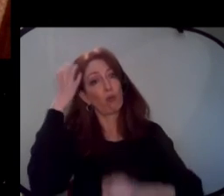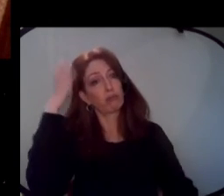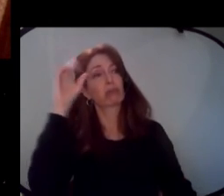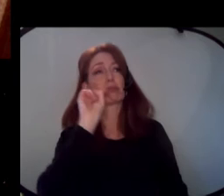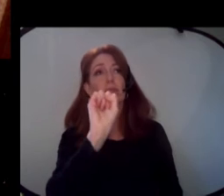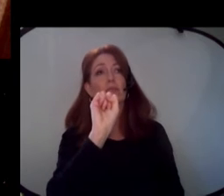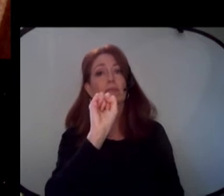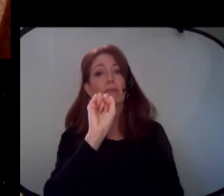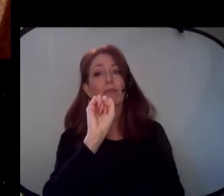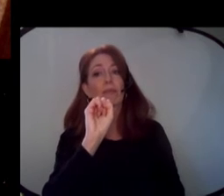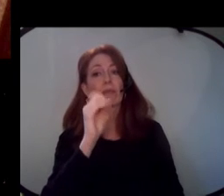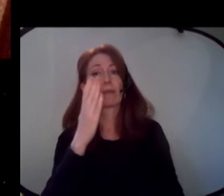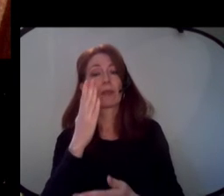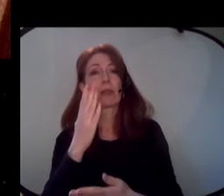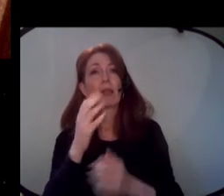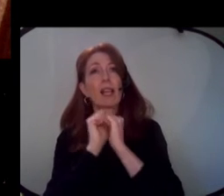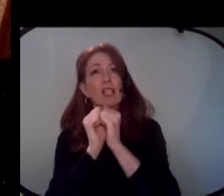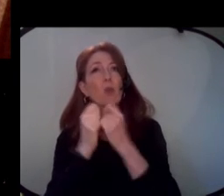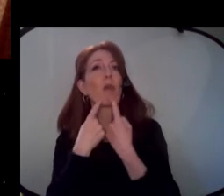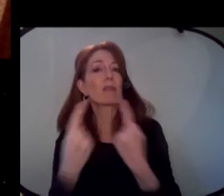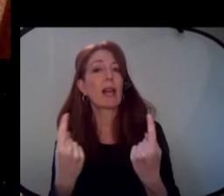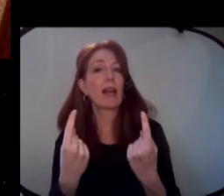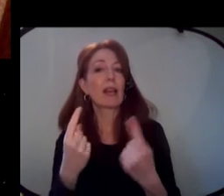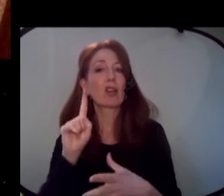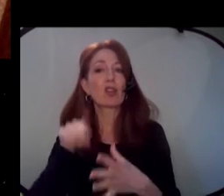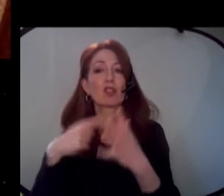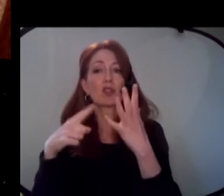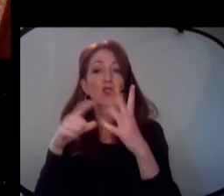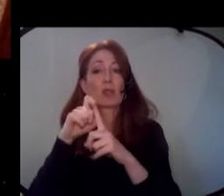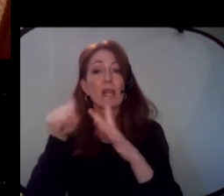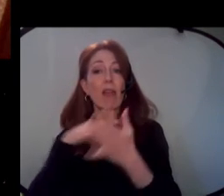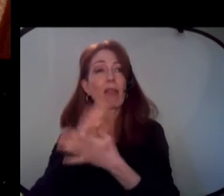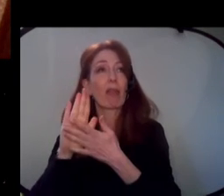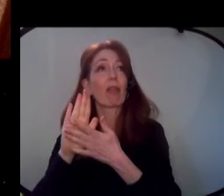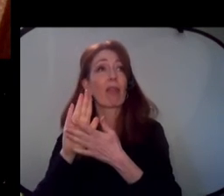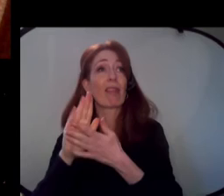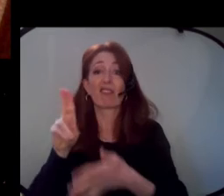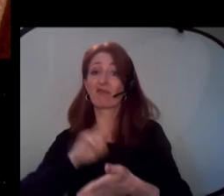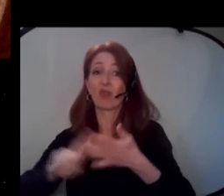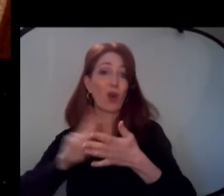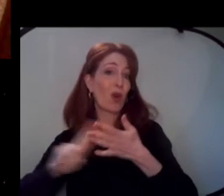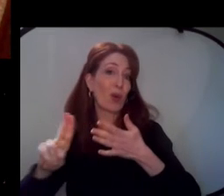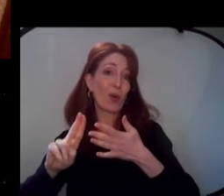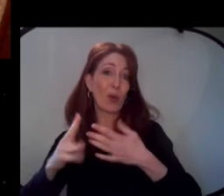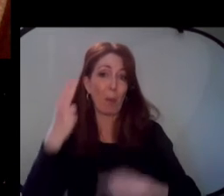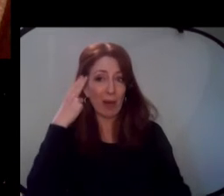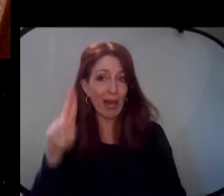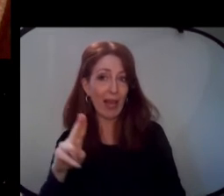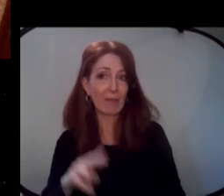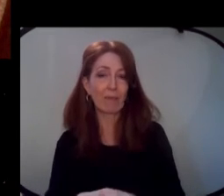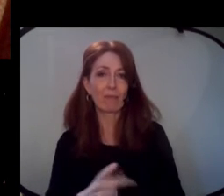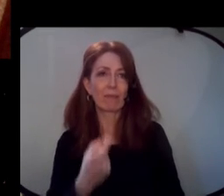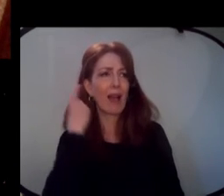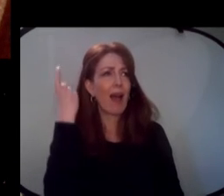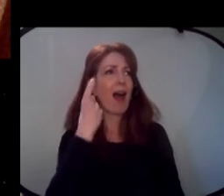So they tap into that. And it's worth mentioning also that Judith was a very common name. So I think Shakespeare calls his two daughters